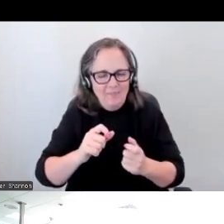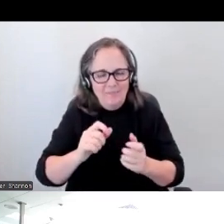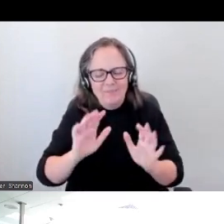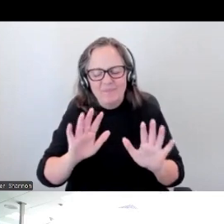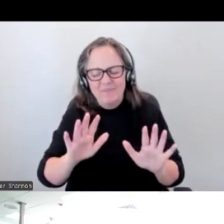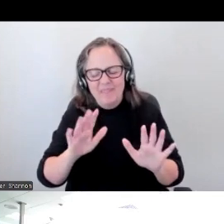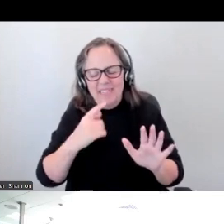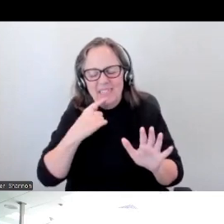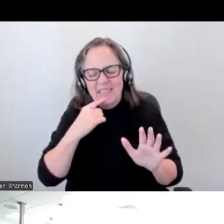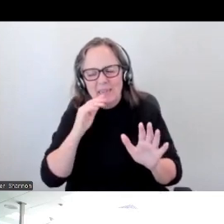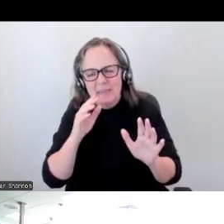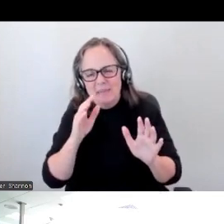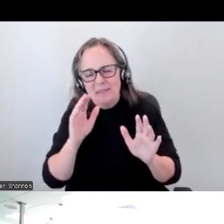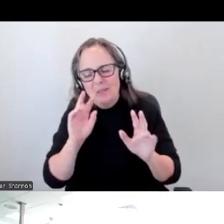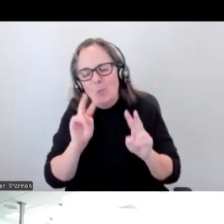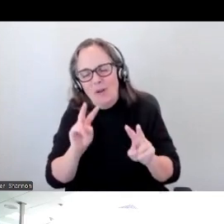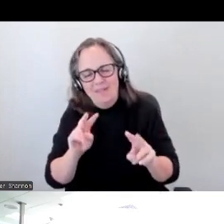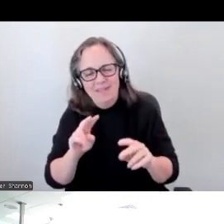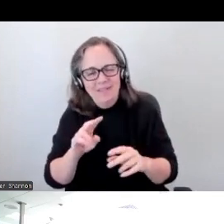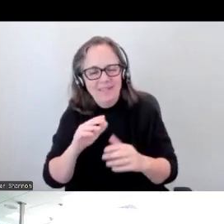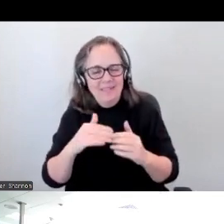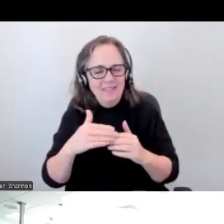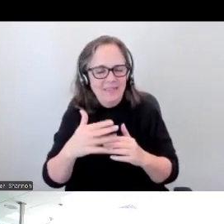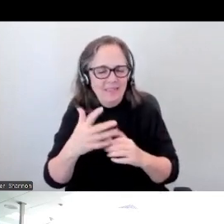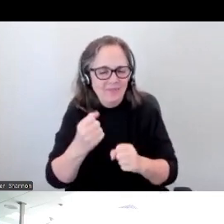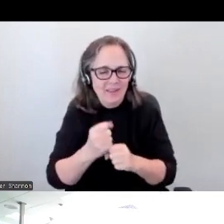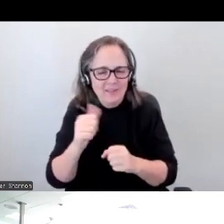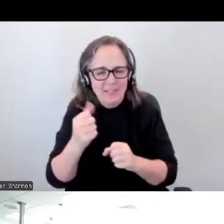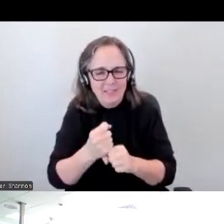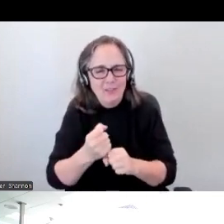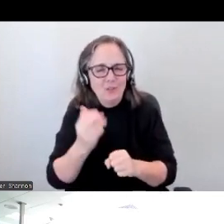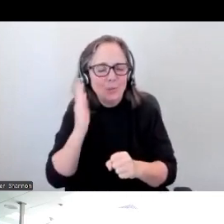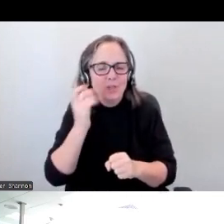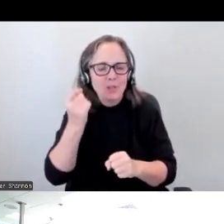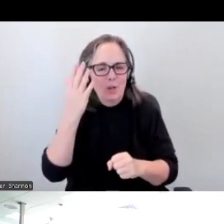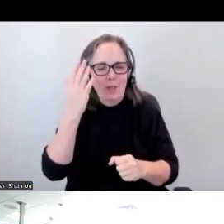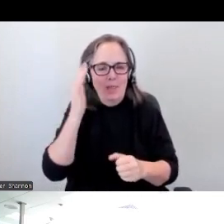in the next 5, 10 years, we're going to have a better handle on its role in our health.